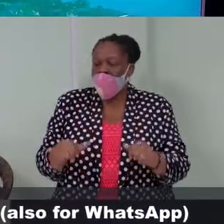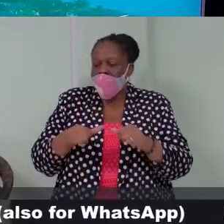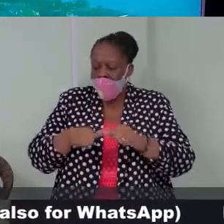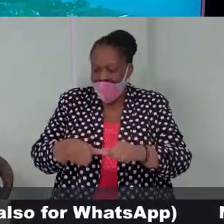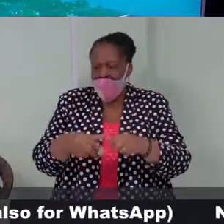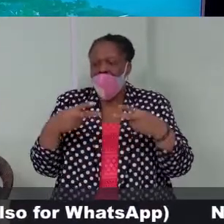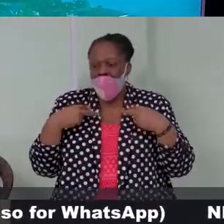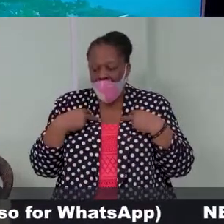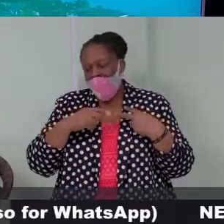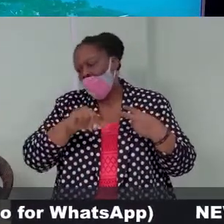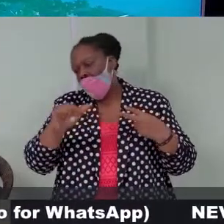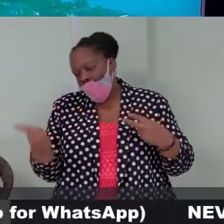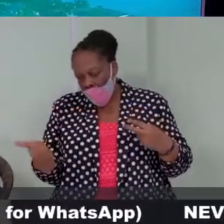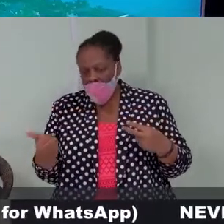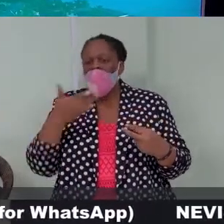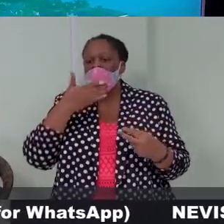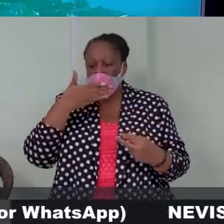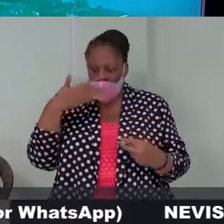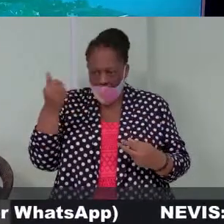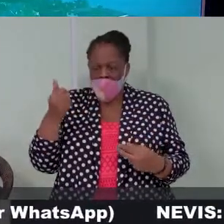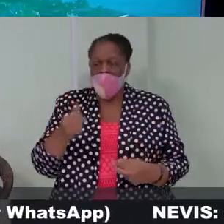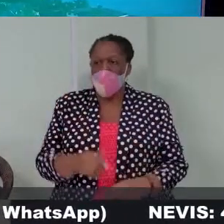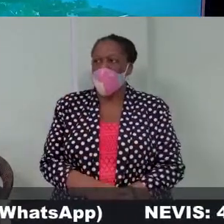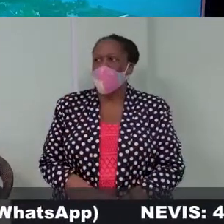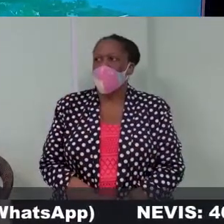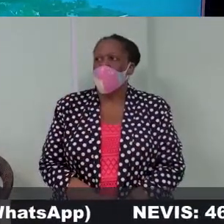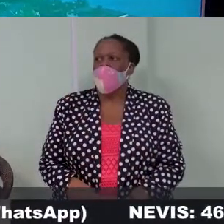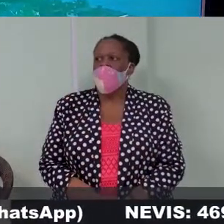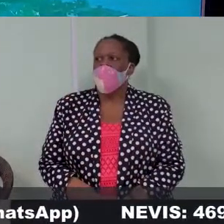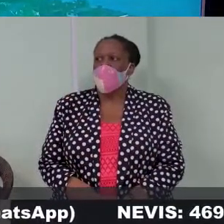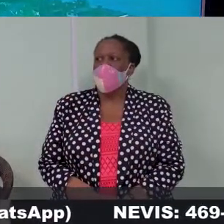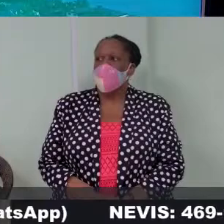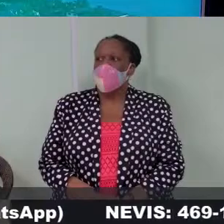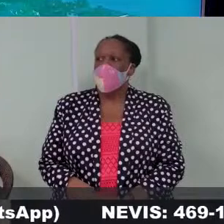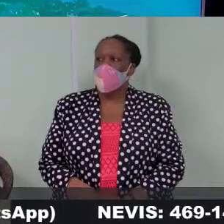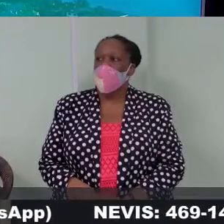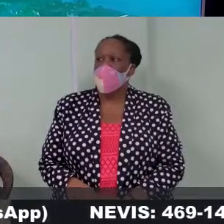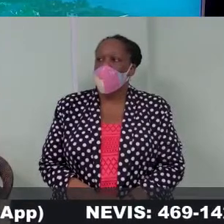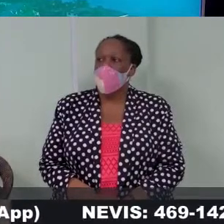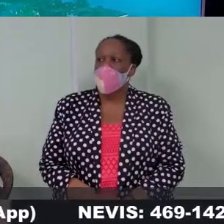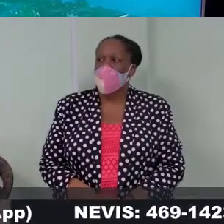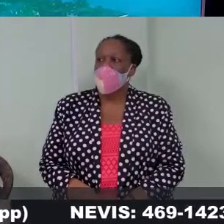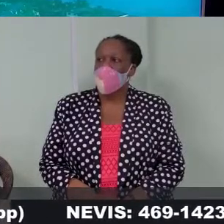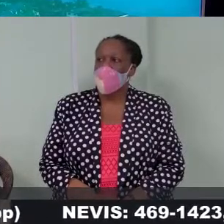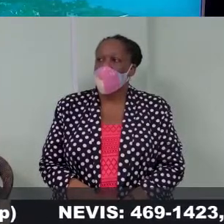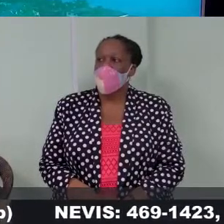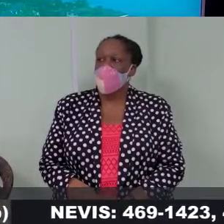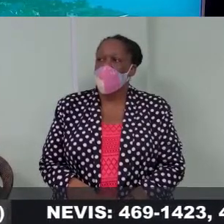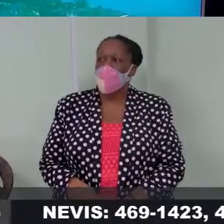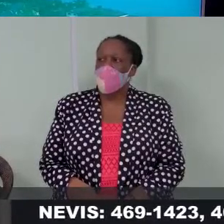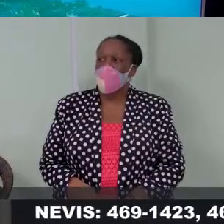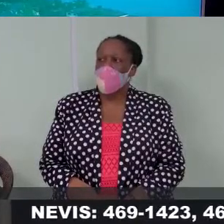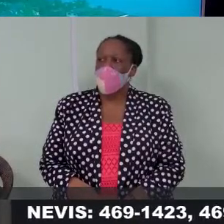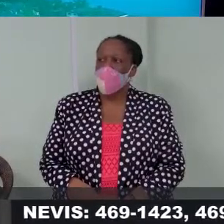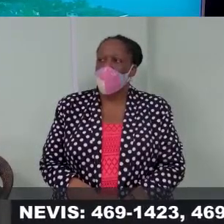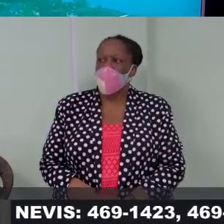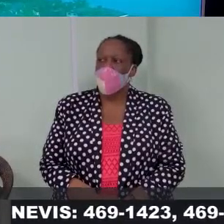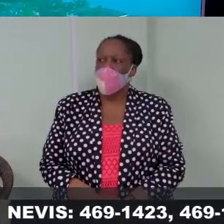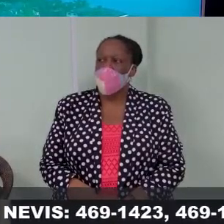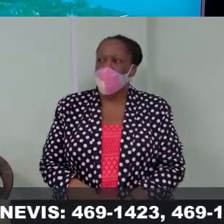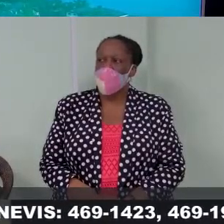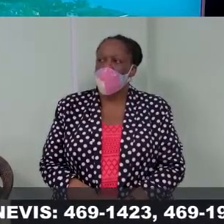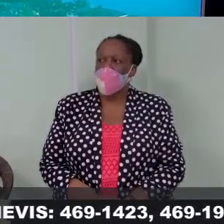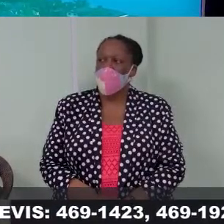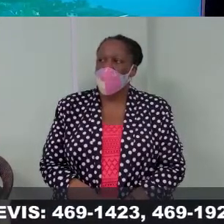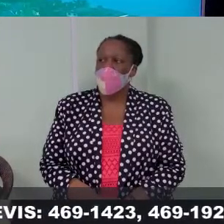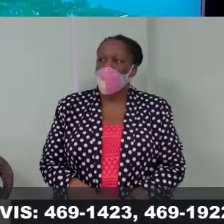recovered. Within the territory, let me start that. How are there 3, I put that